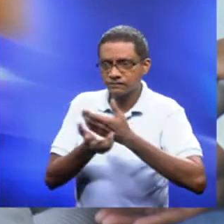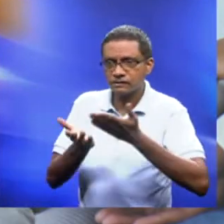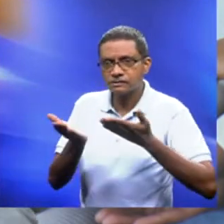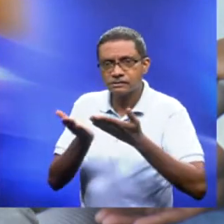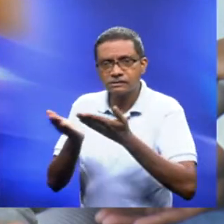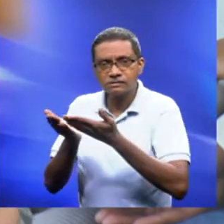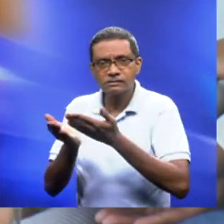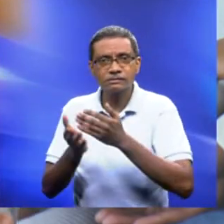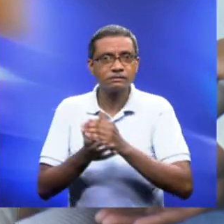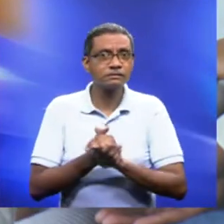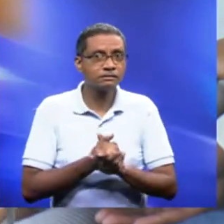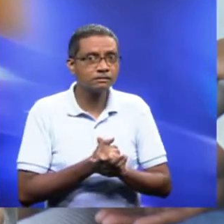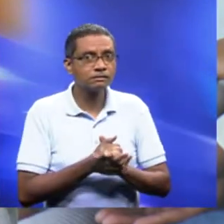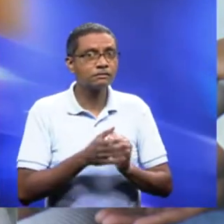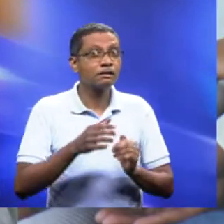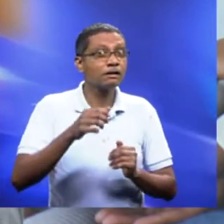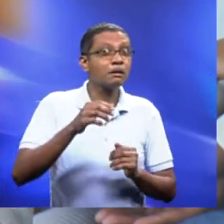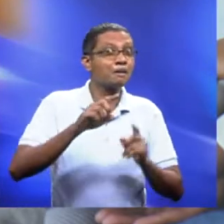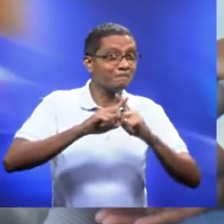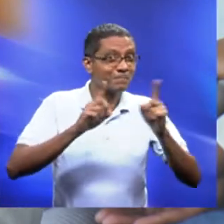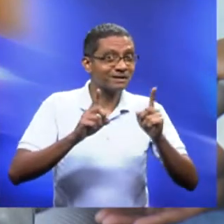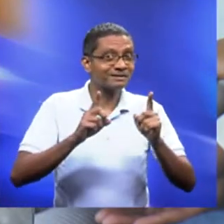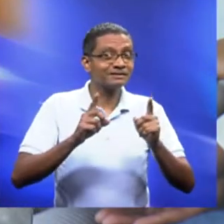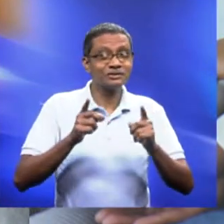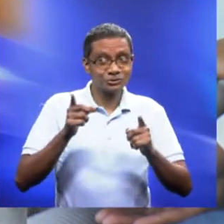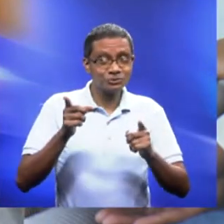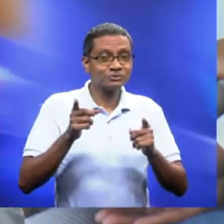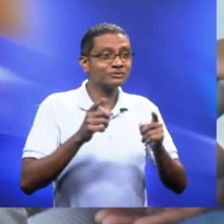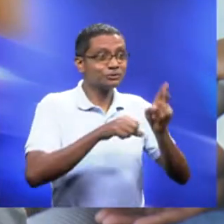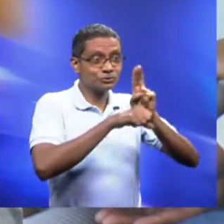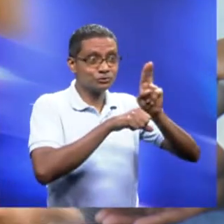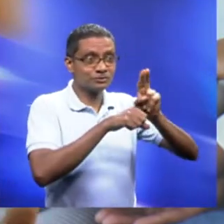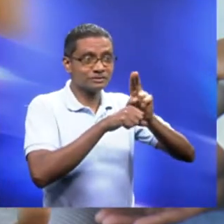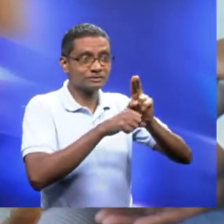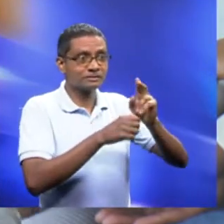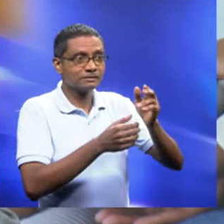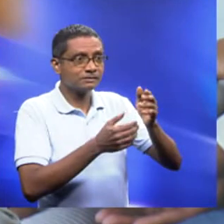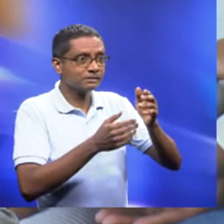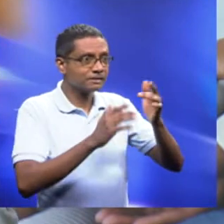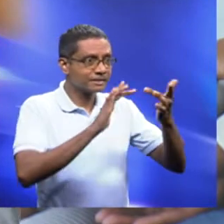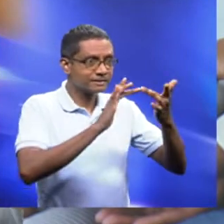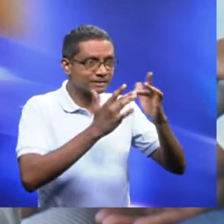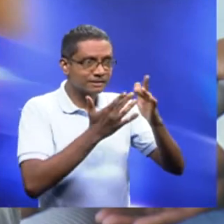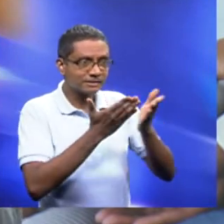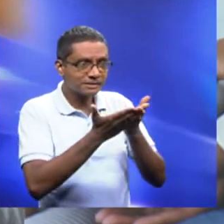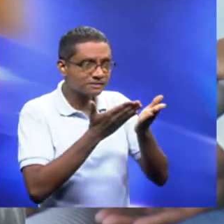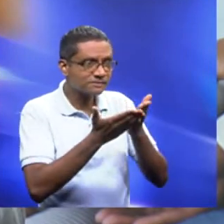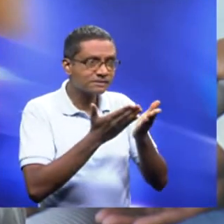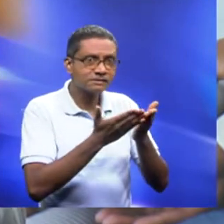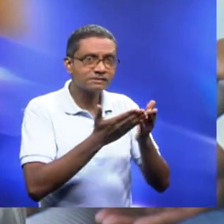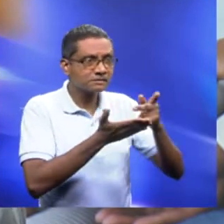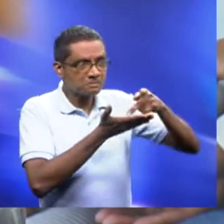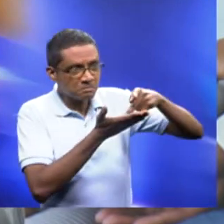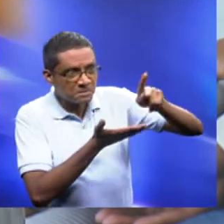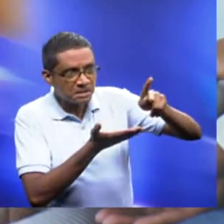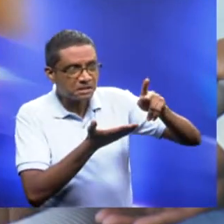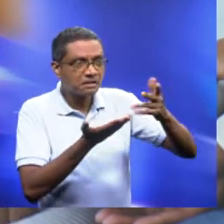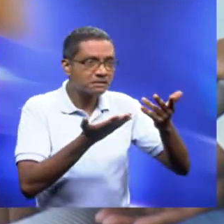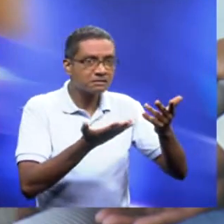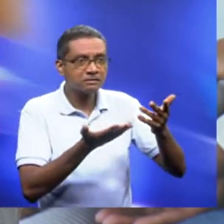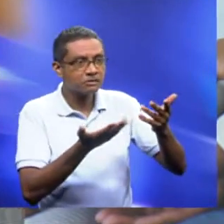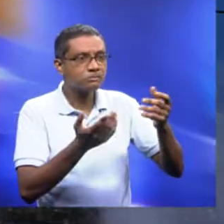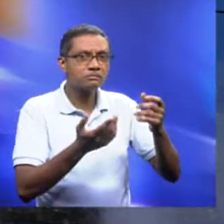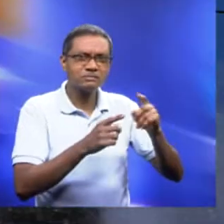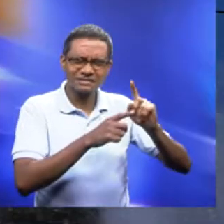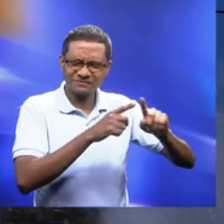else who would like to capture that to probably impersonate or benefit from it. Now, at the enterprise level, and that's what